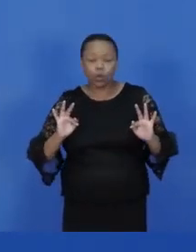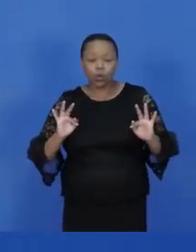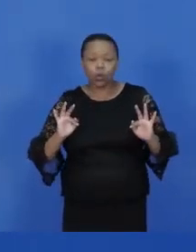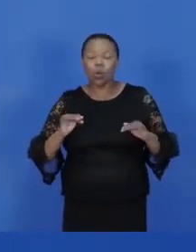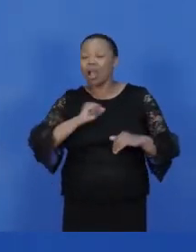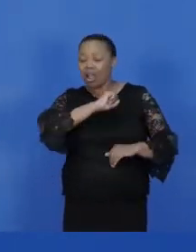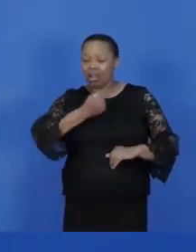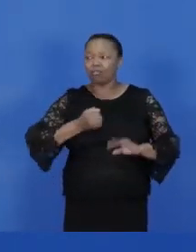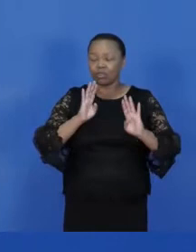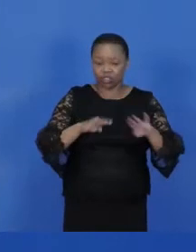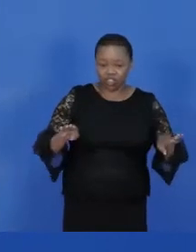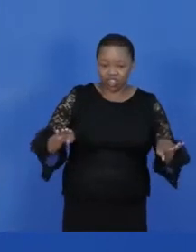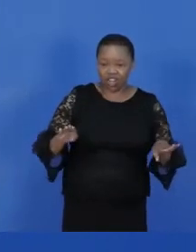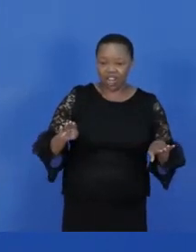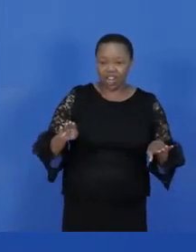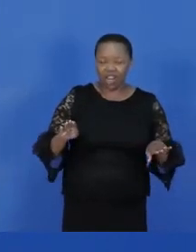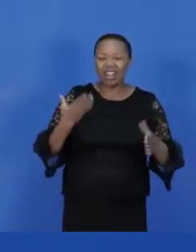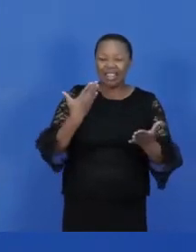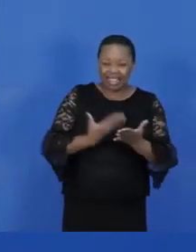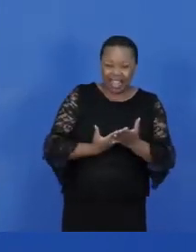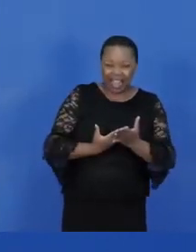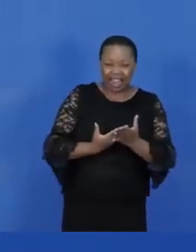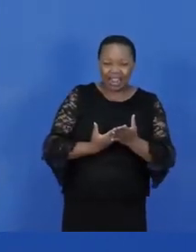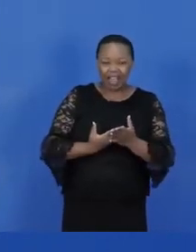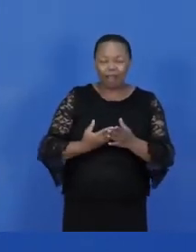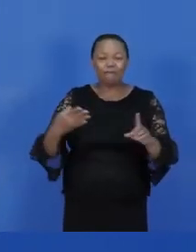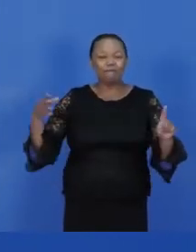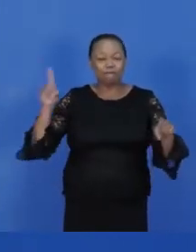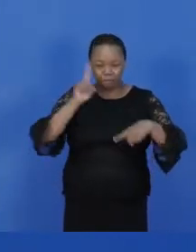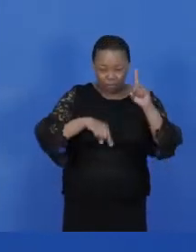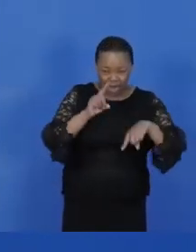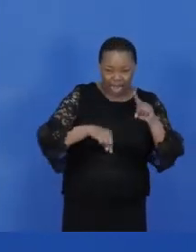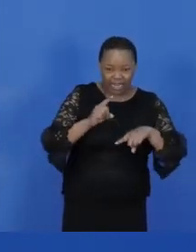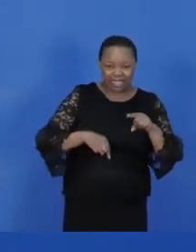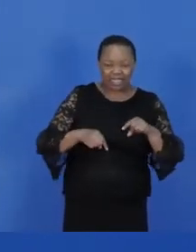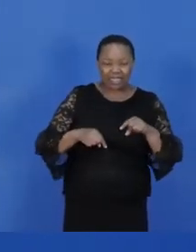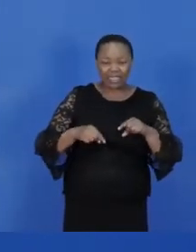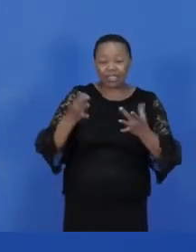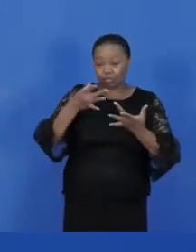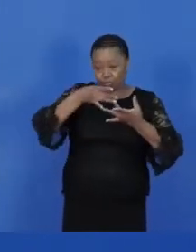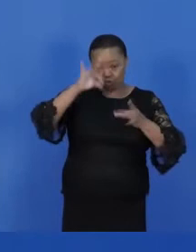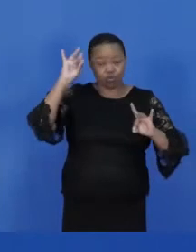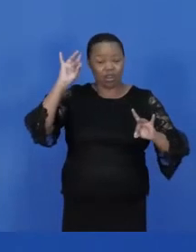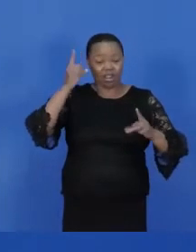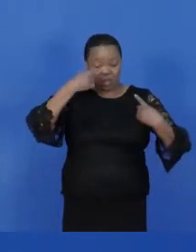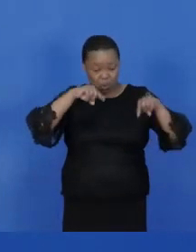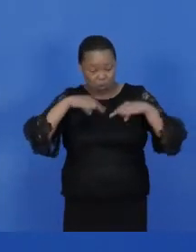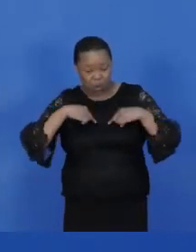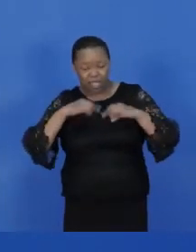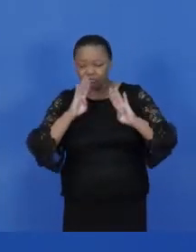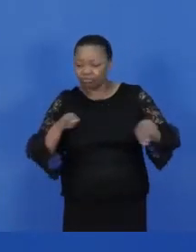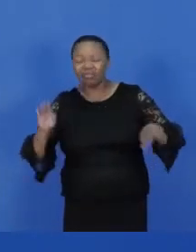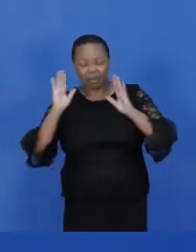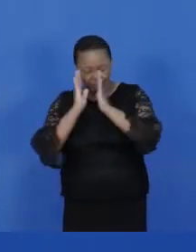at the gates. Our children have the ability to do spiritual warfare, to fight the good fight of faith. So we need to pray for them. We